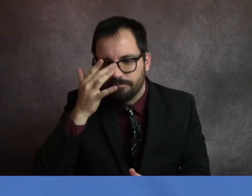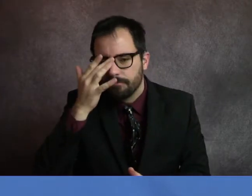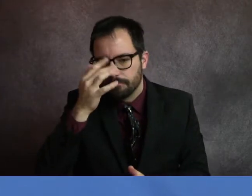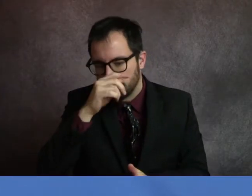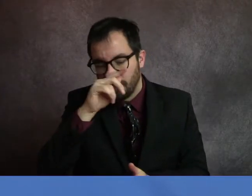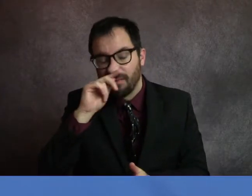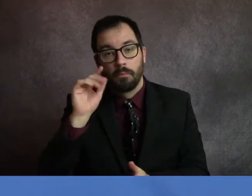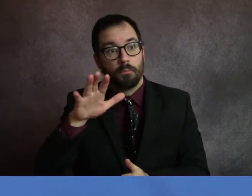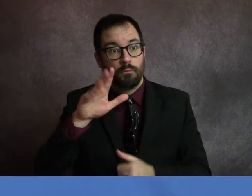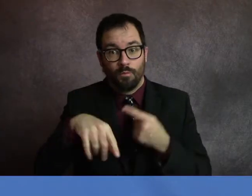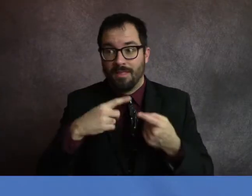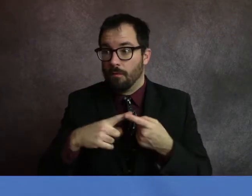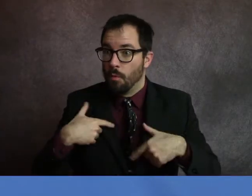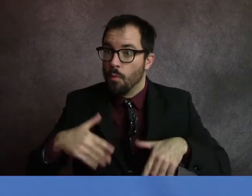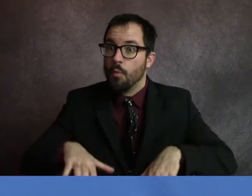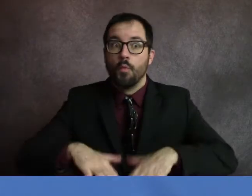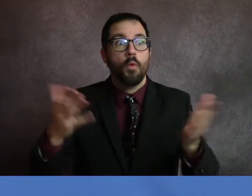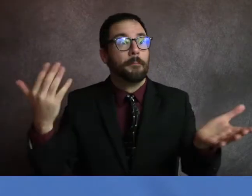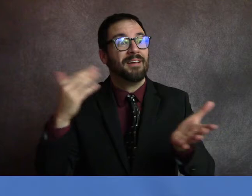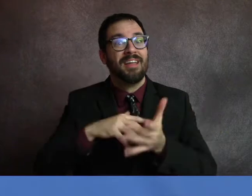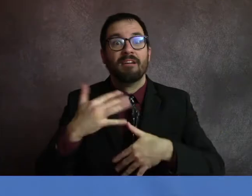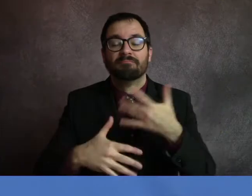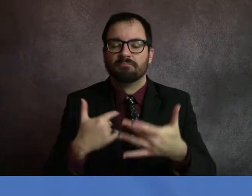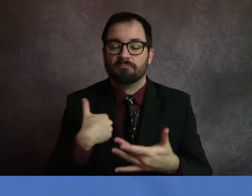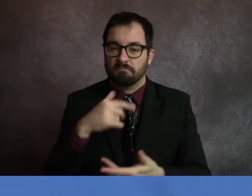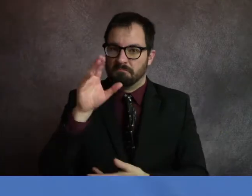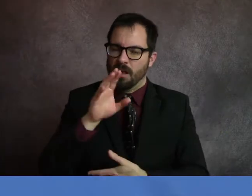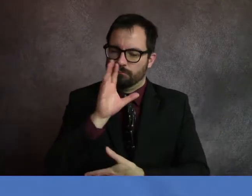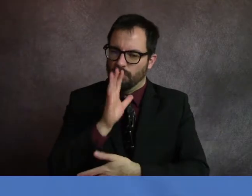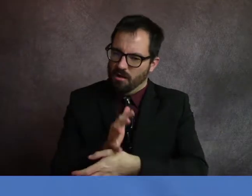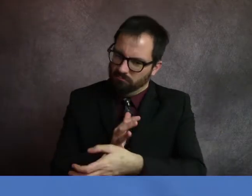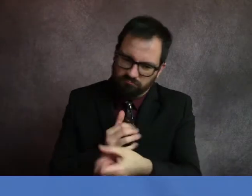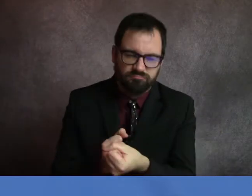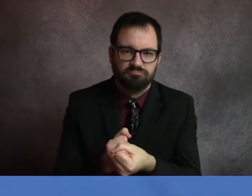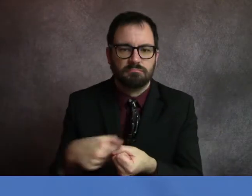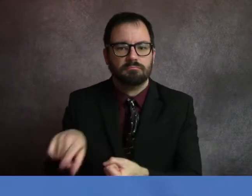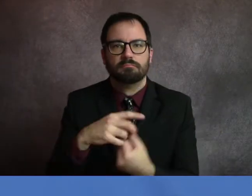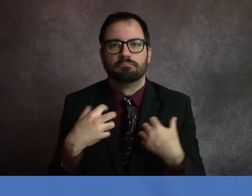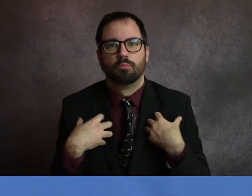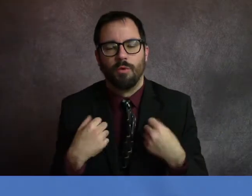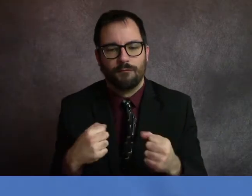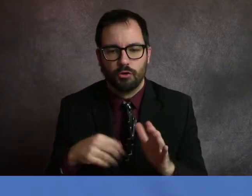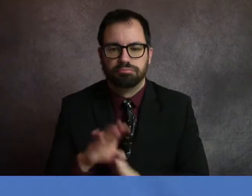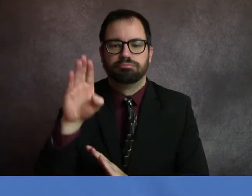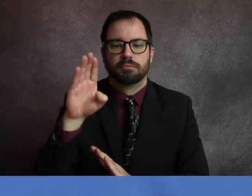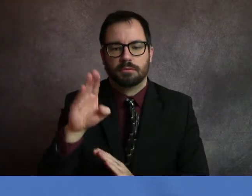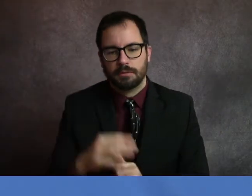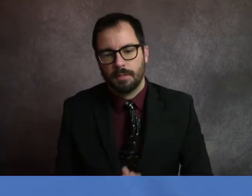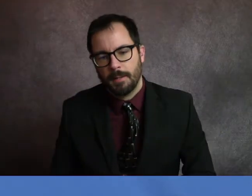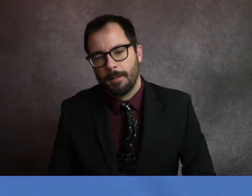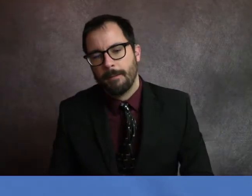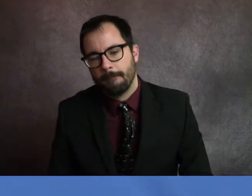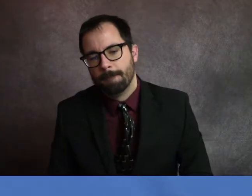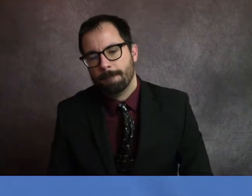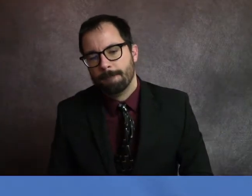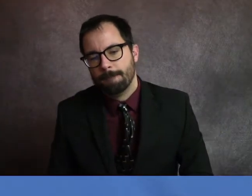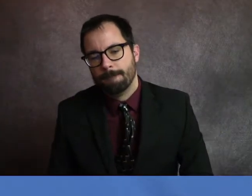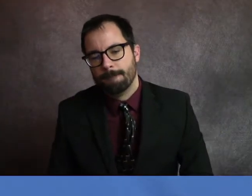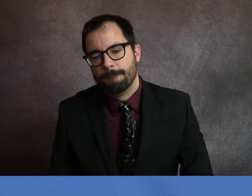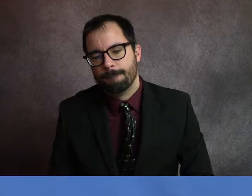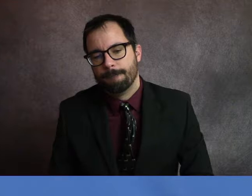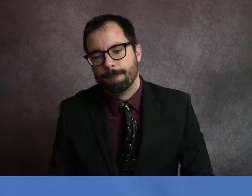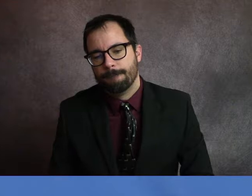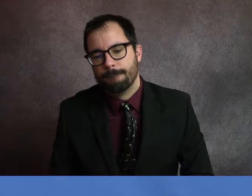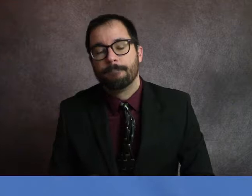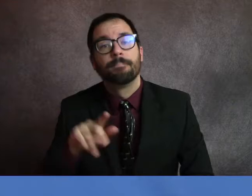efforts. Activities that continue as part of Phase 2 include, this continues, retail stores, personal